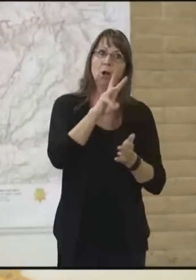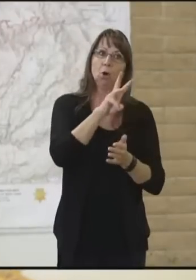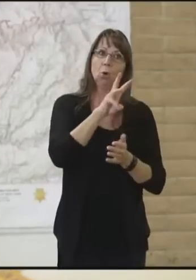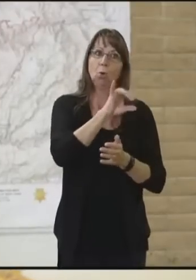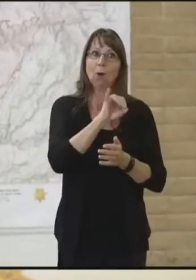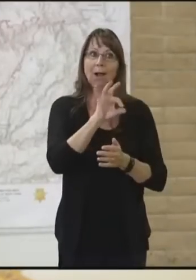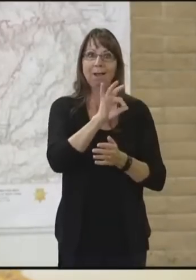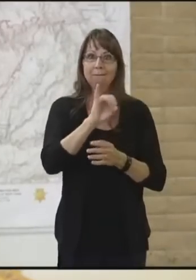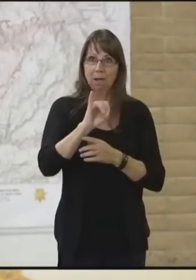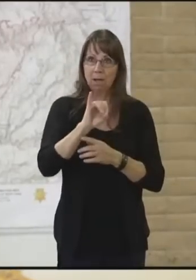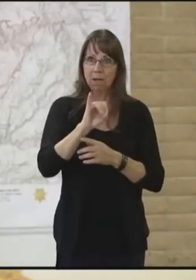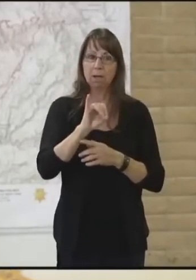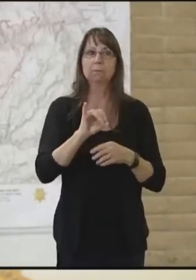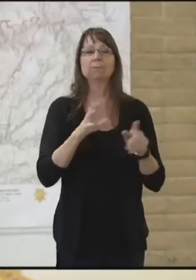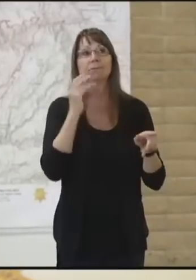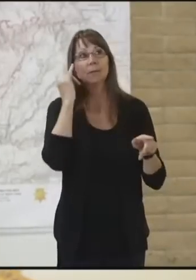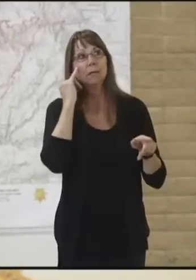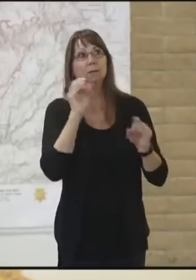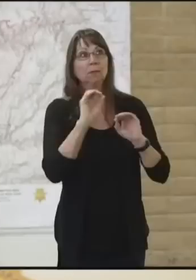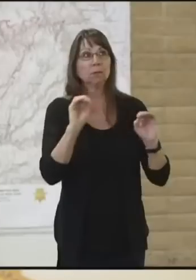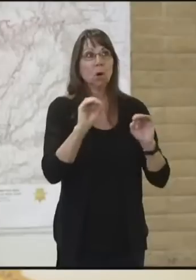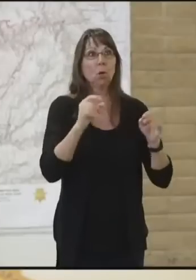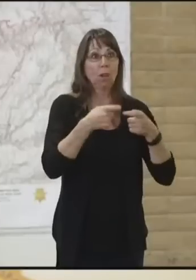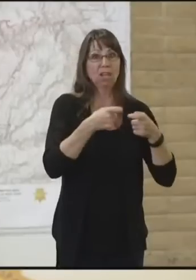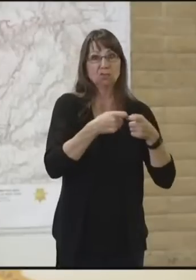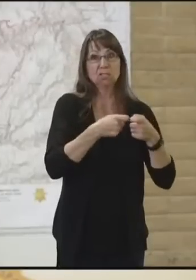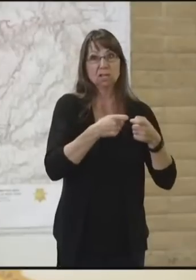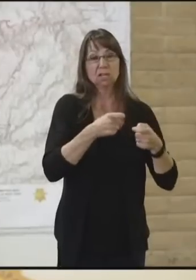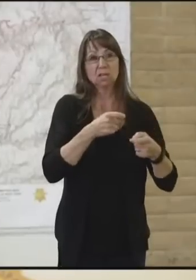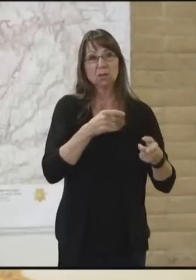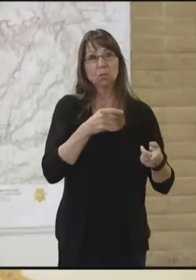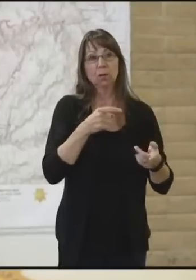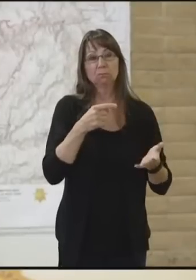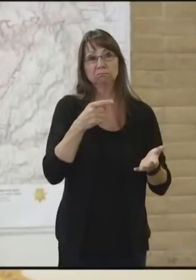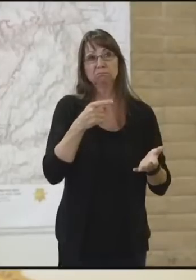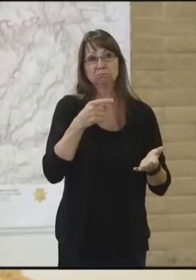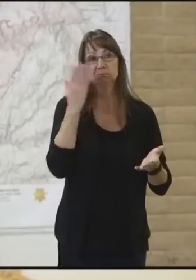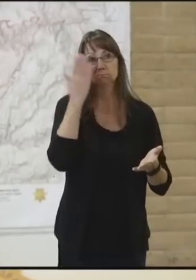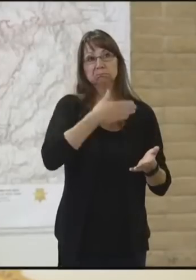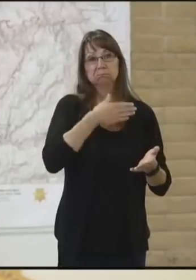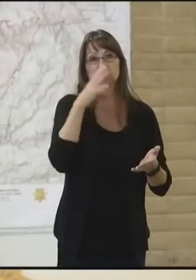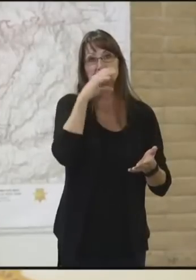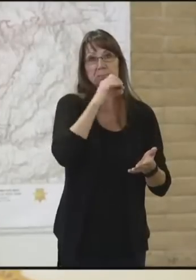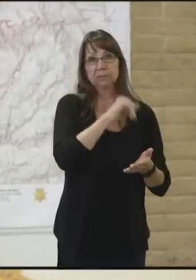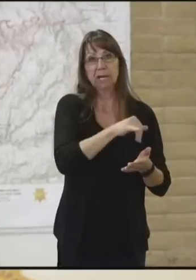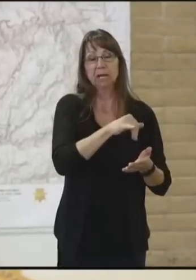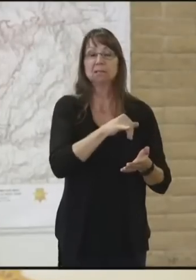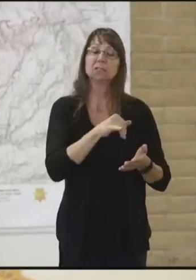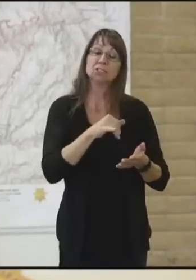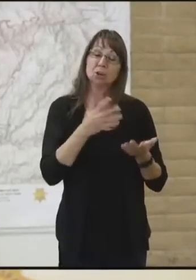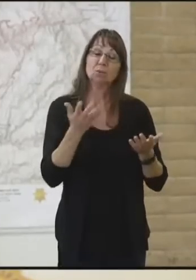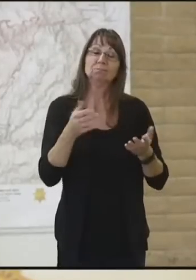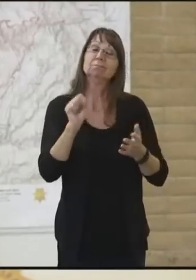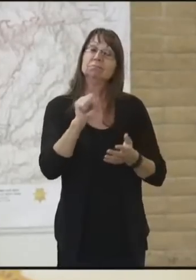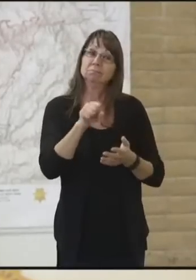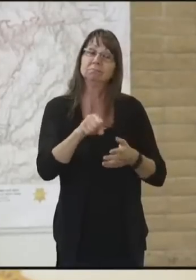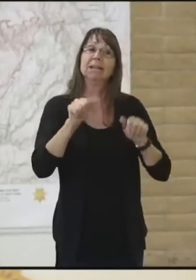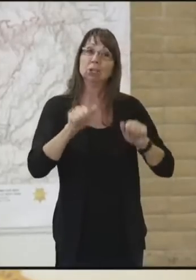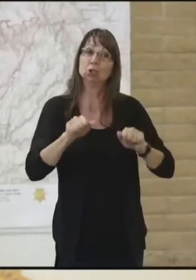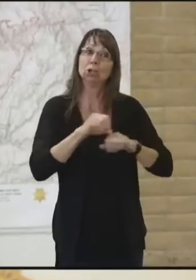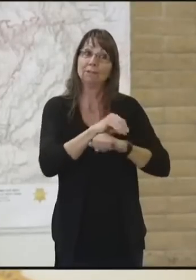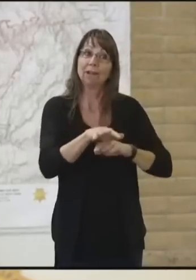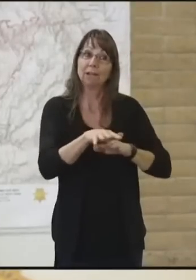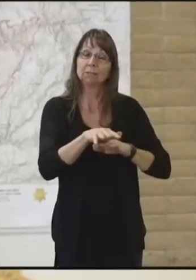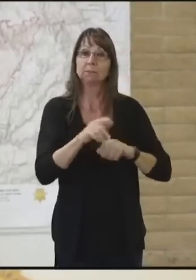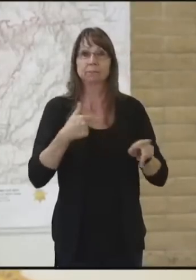don't have electricity, then they may be missing that. So in theory, it could hamper it. Do I know that that